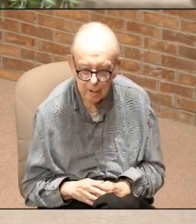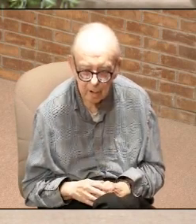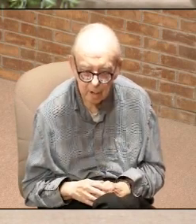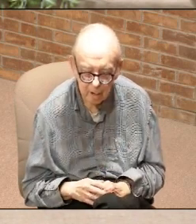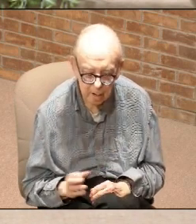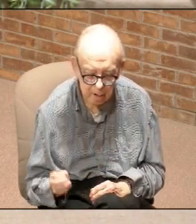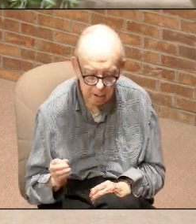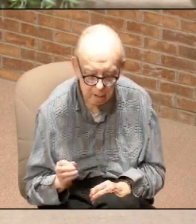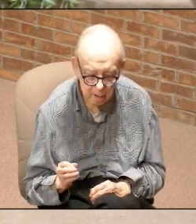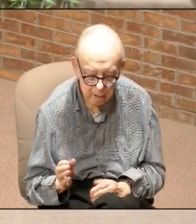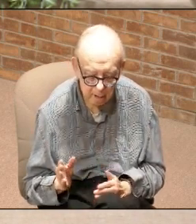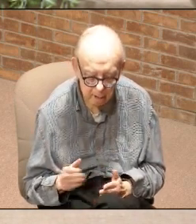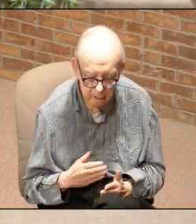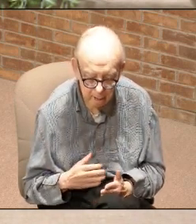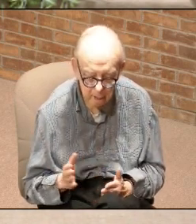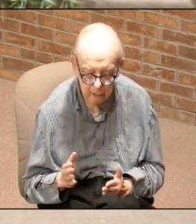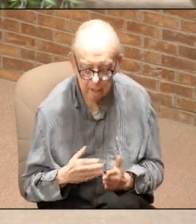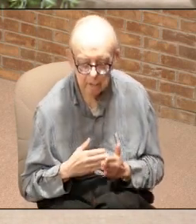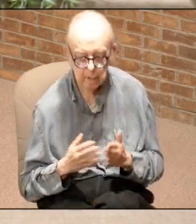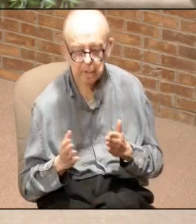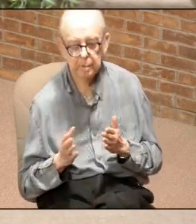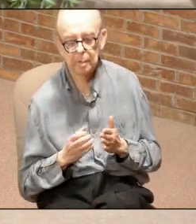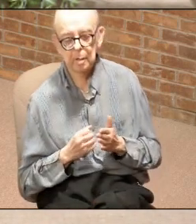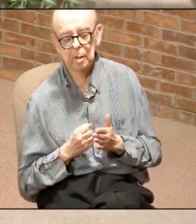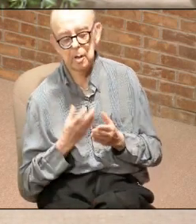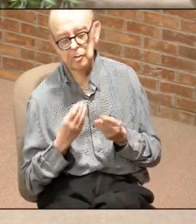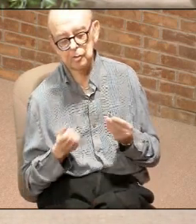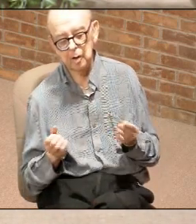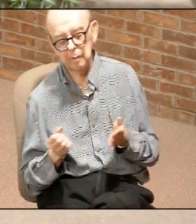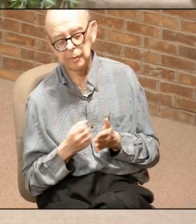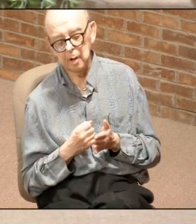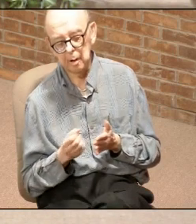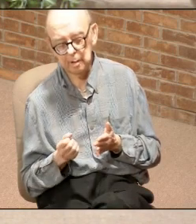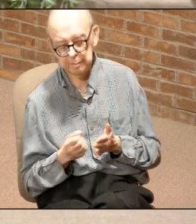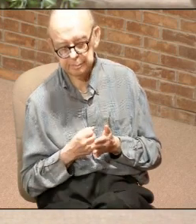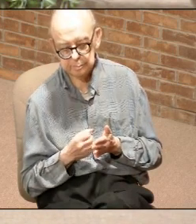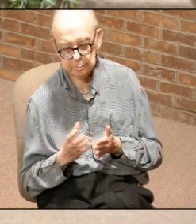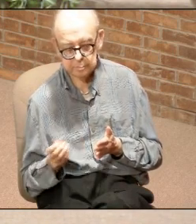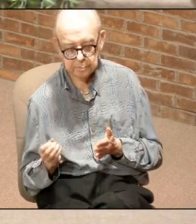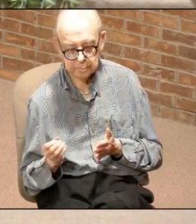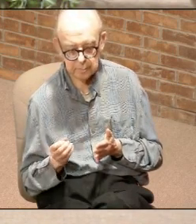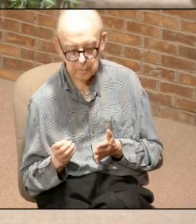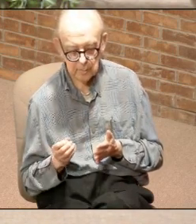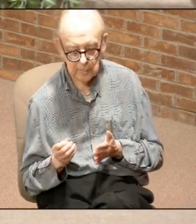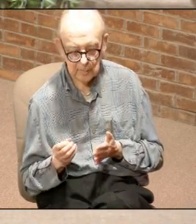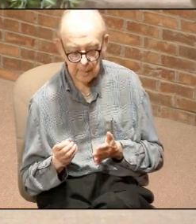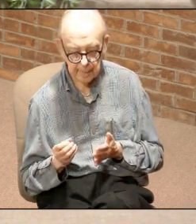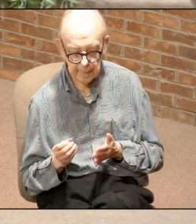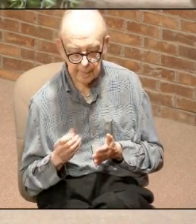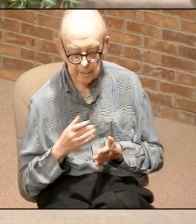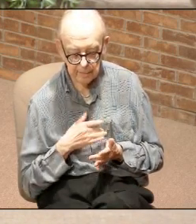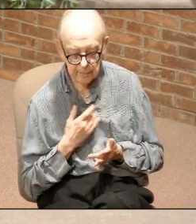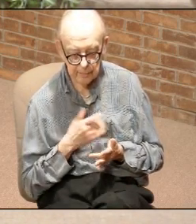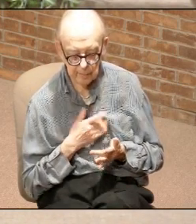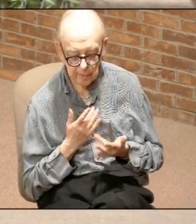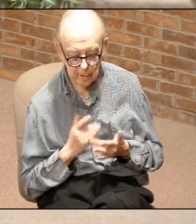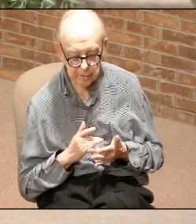or when we're singing a soft song and you can just feel the hearts